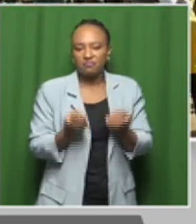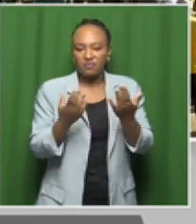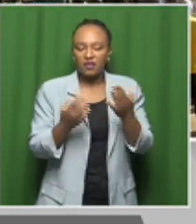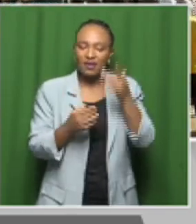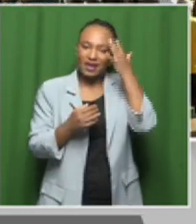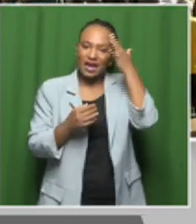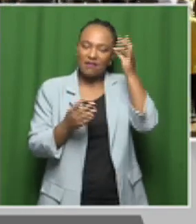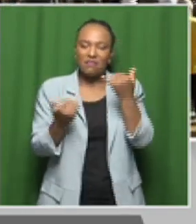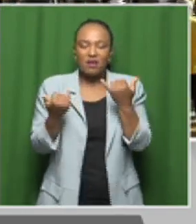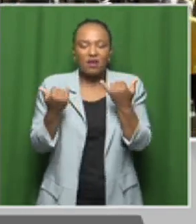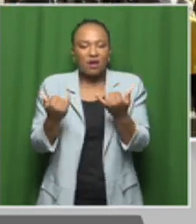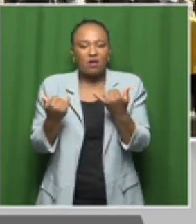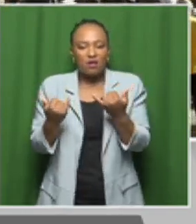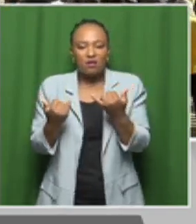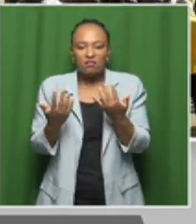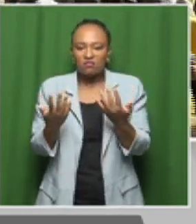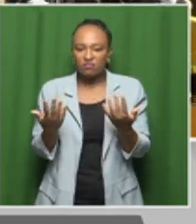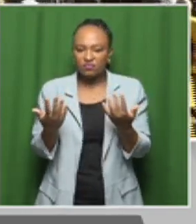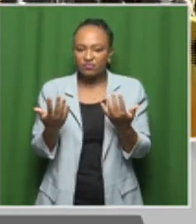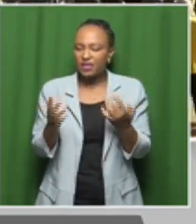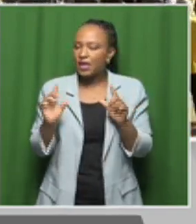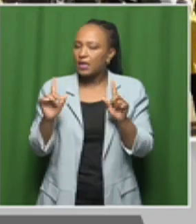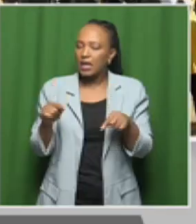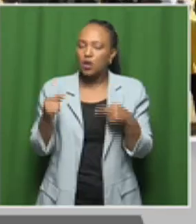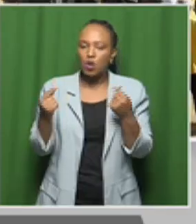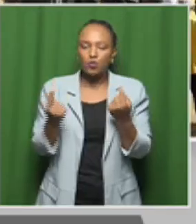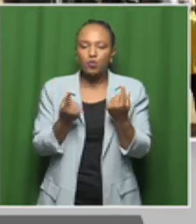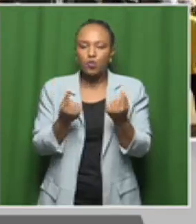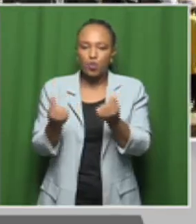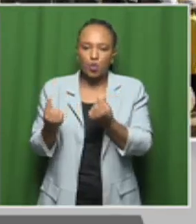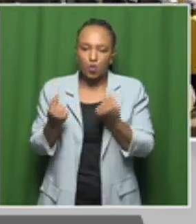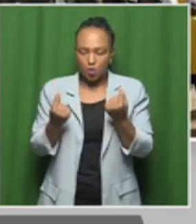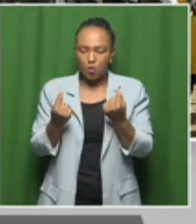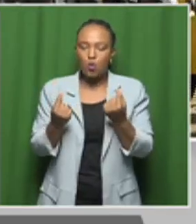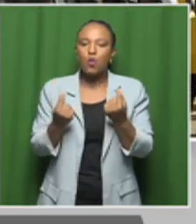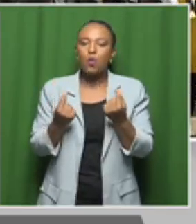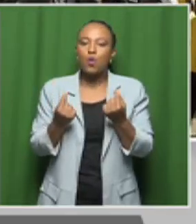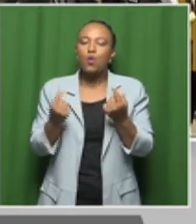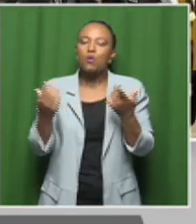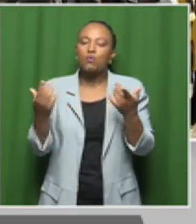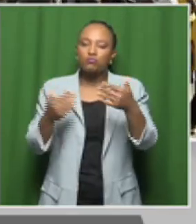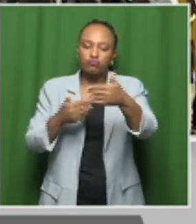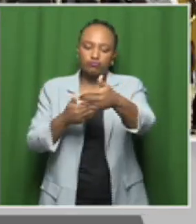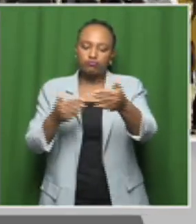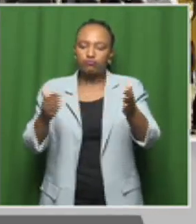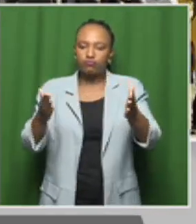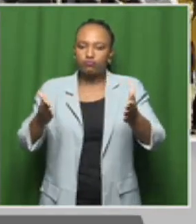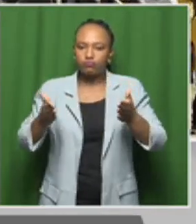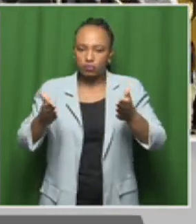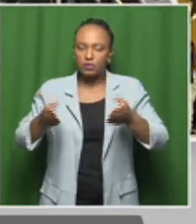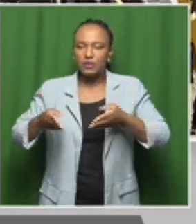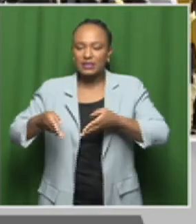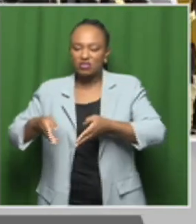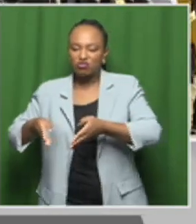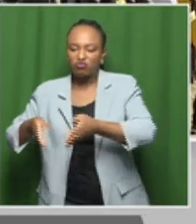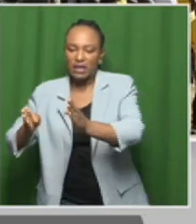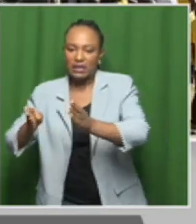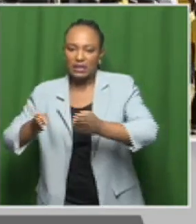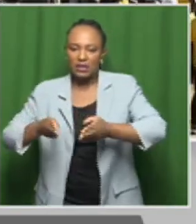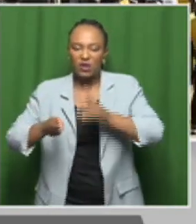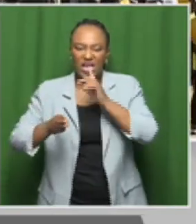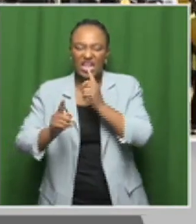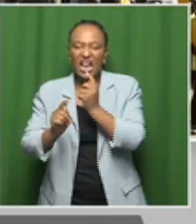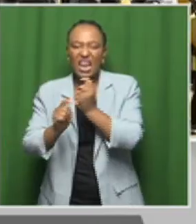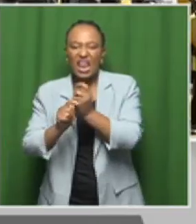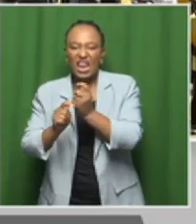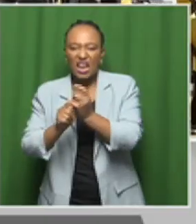day is even unable to do what we call a reblocking, open the streets in the informal settlements that are there so